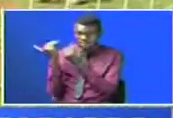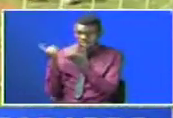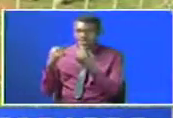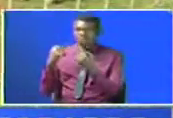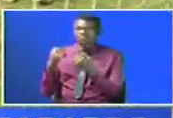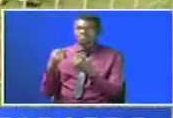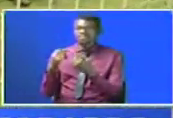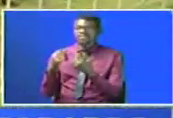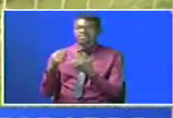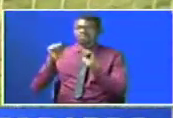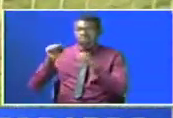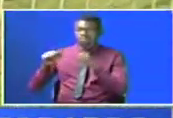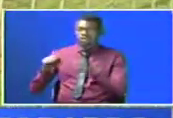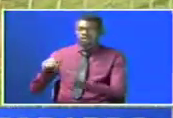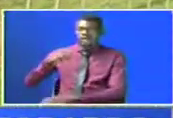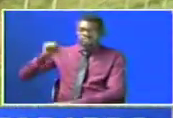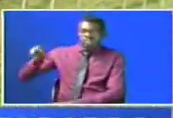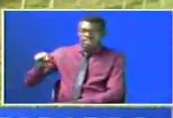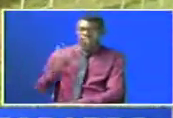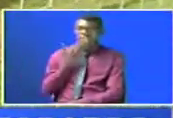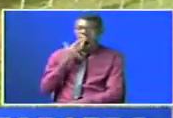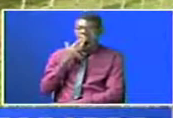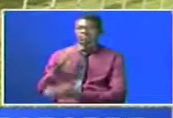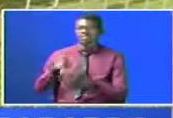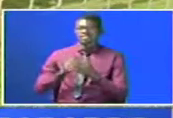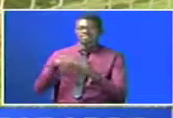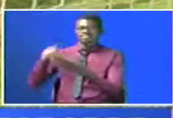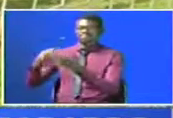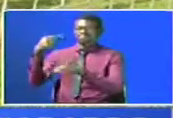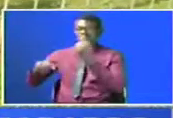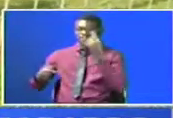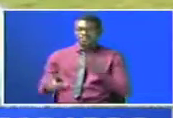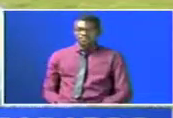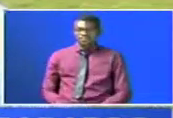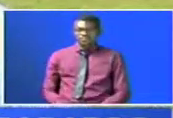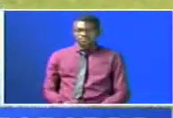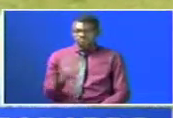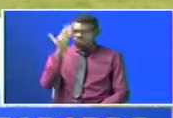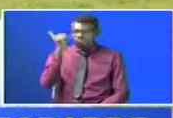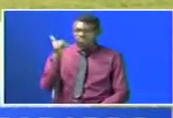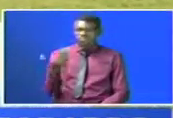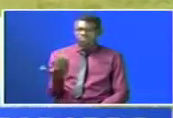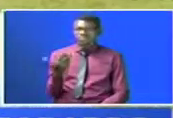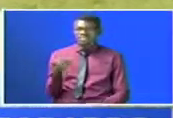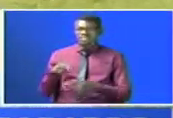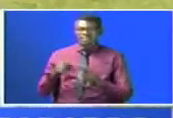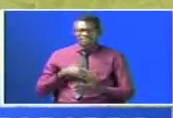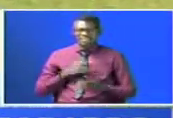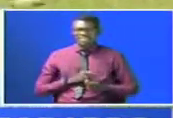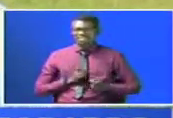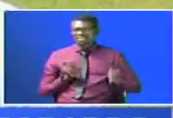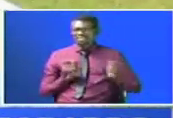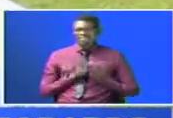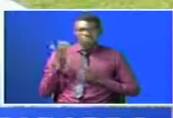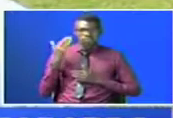Ingwe will make punishable mistakes during that match. Anasema kweli ni wanaweza kuwa na maumivu kupoteza mechi ambayo walipoteza dhidi ya